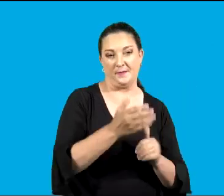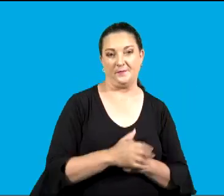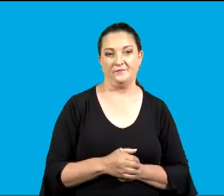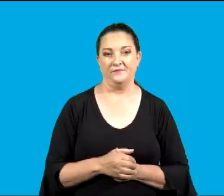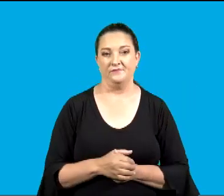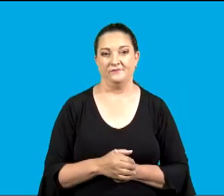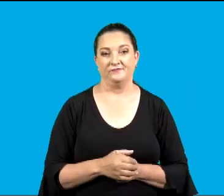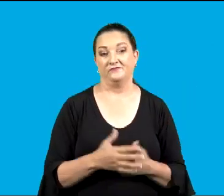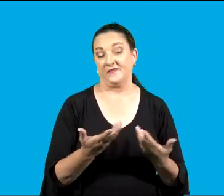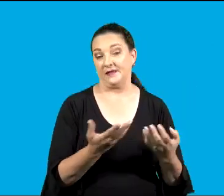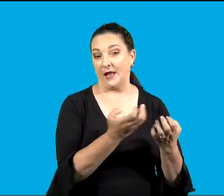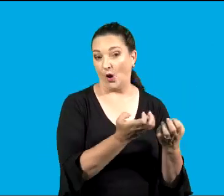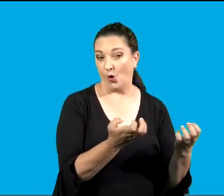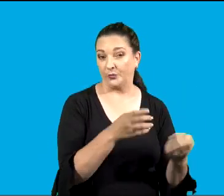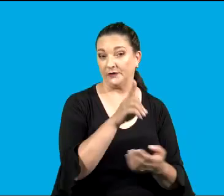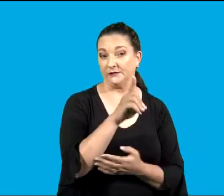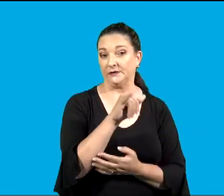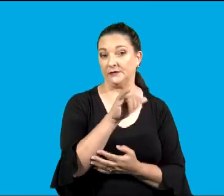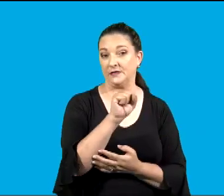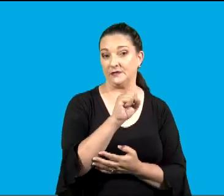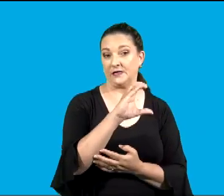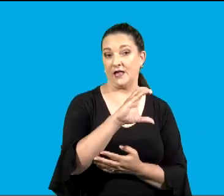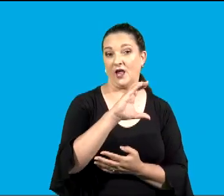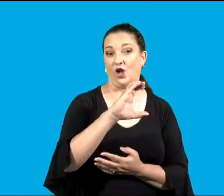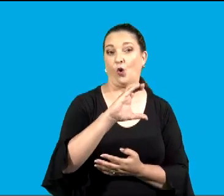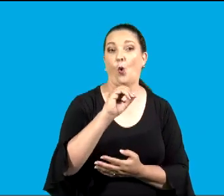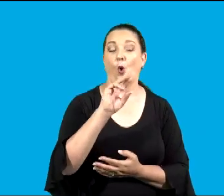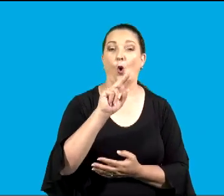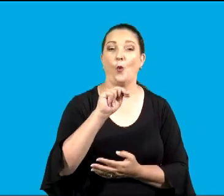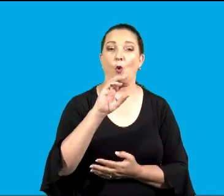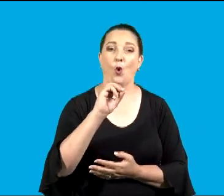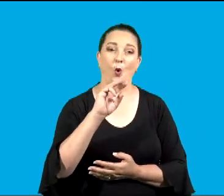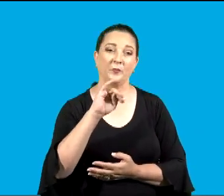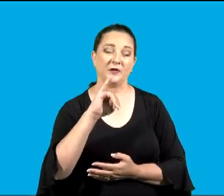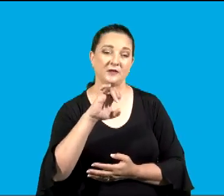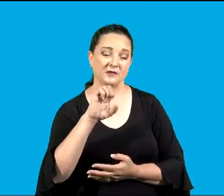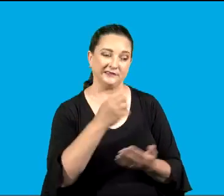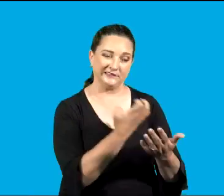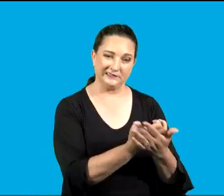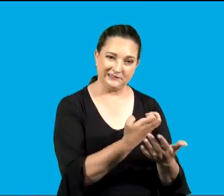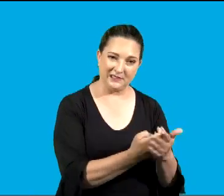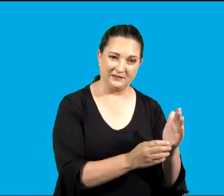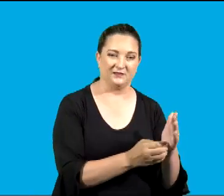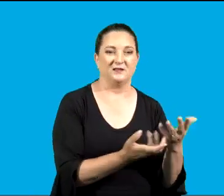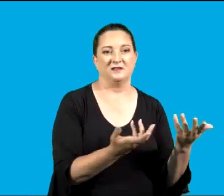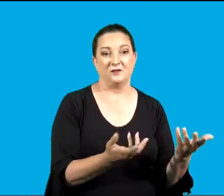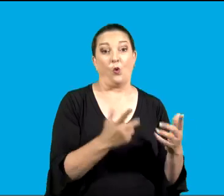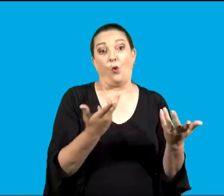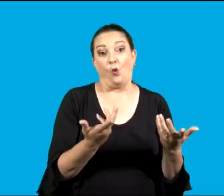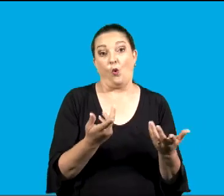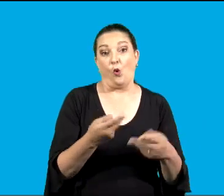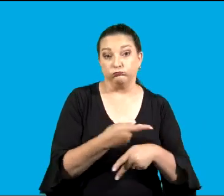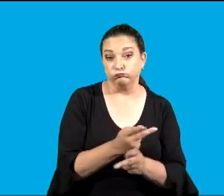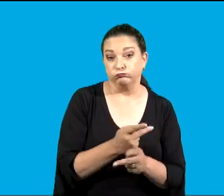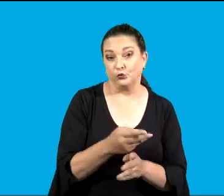increased: diseconomies of scale. And the second one, a drop in production while the factory